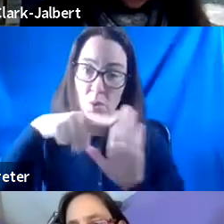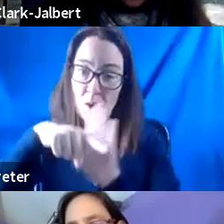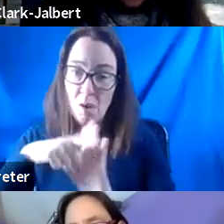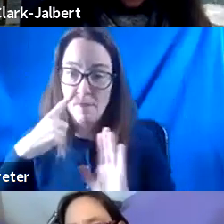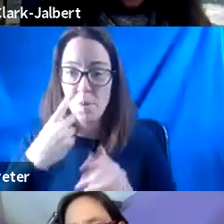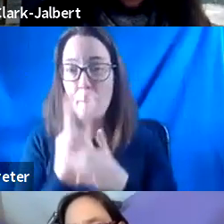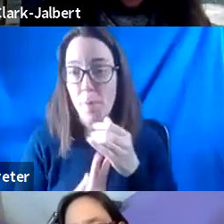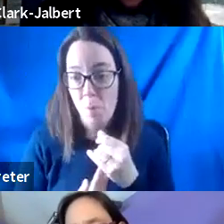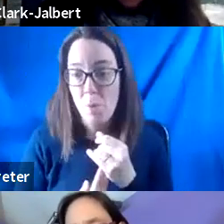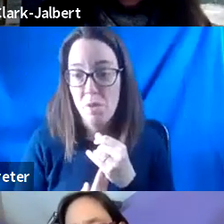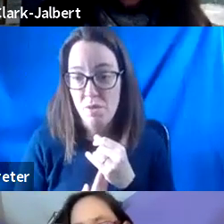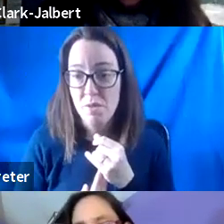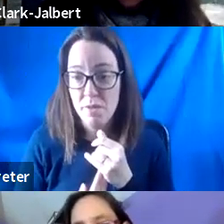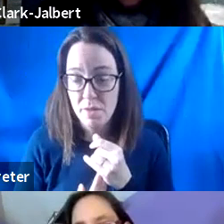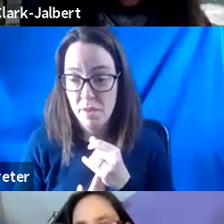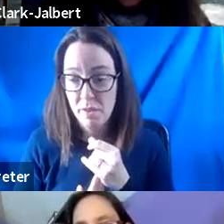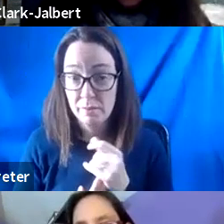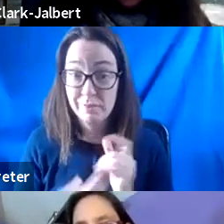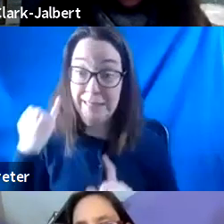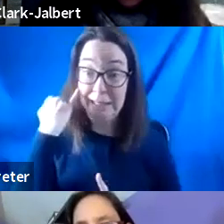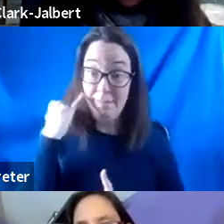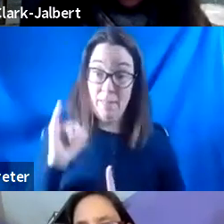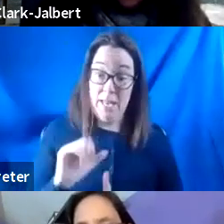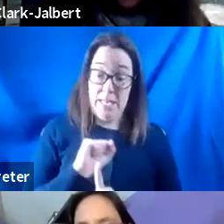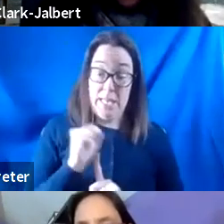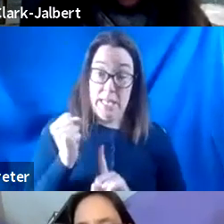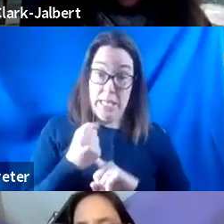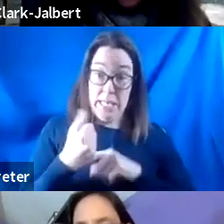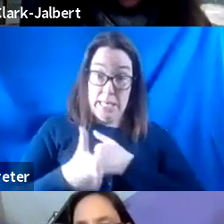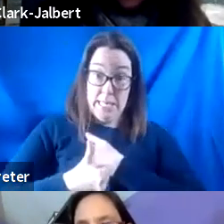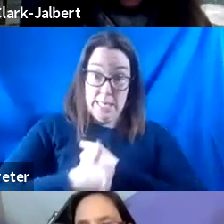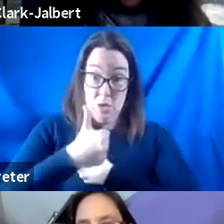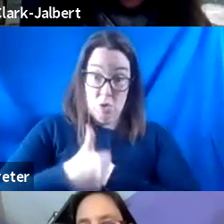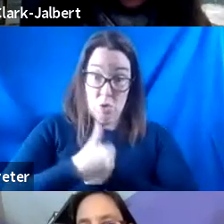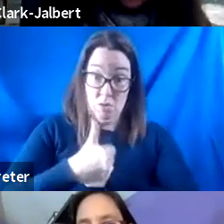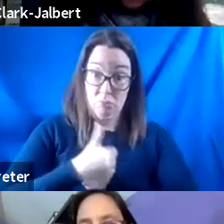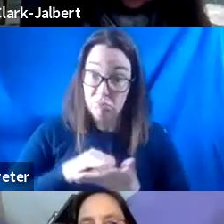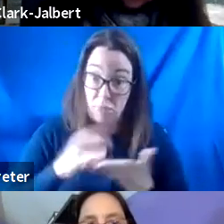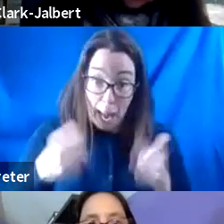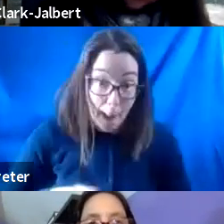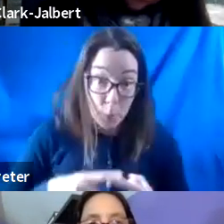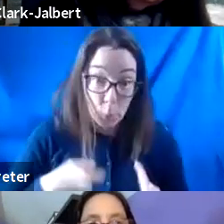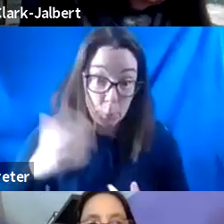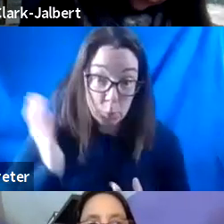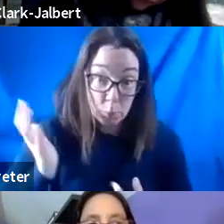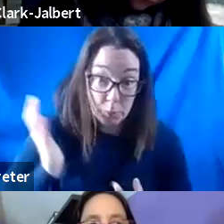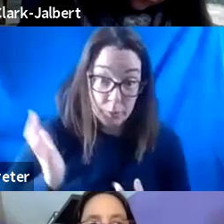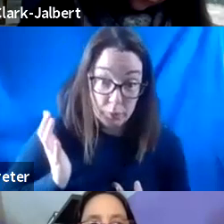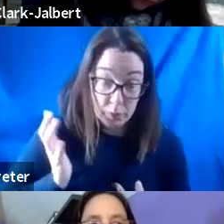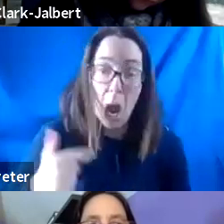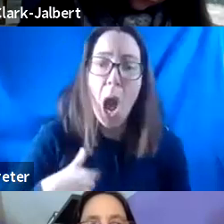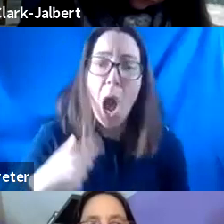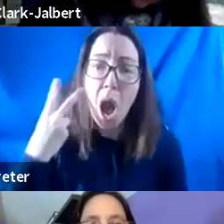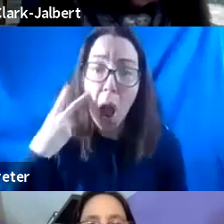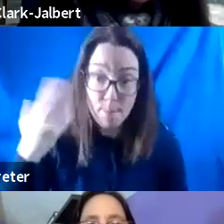in a situation where there's imminent danger, and I've done this, I've been on a train and I've seen a man going to grope a